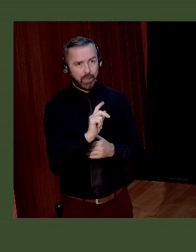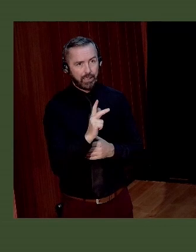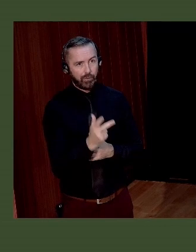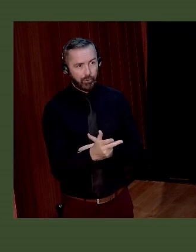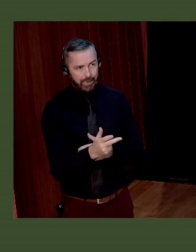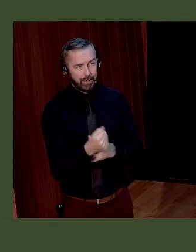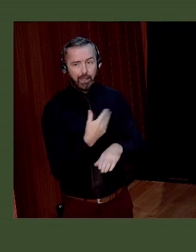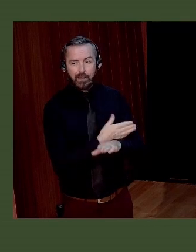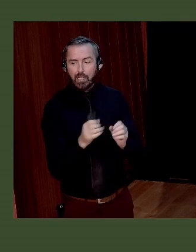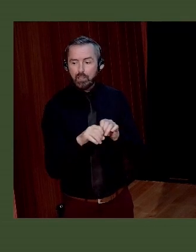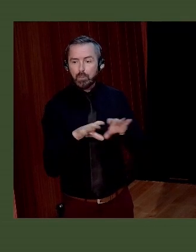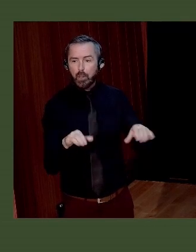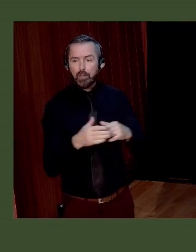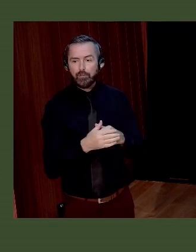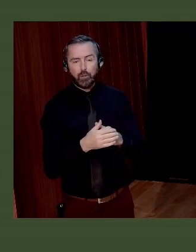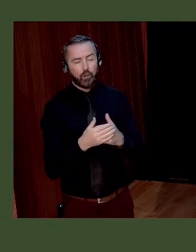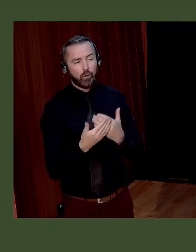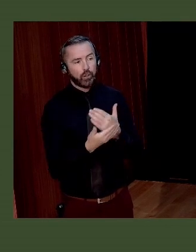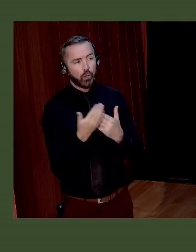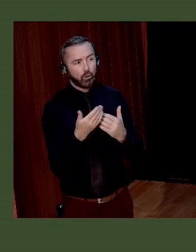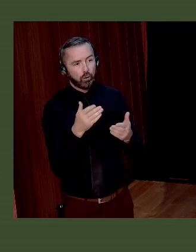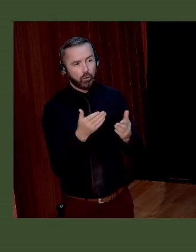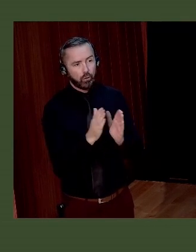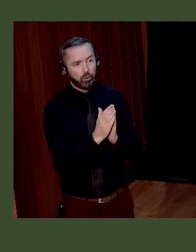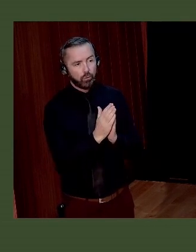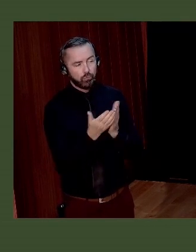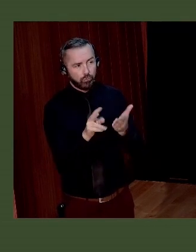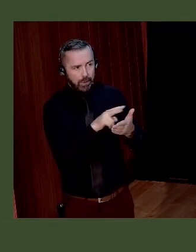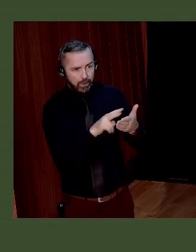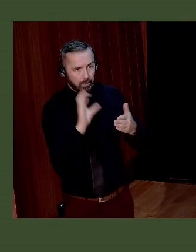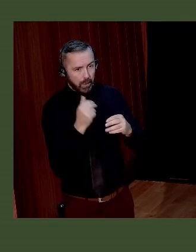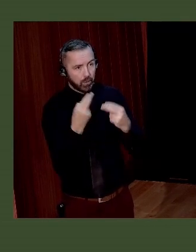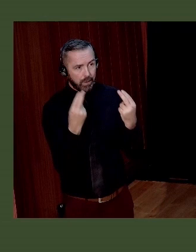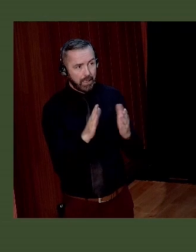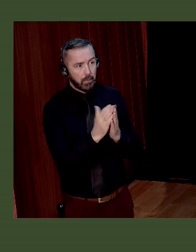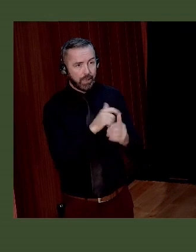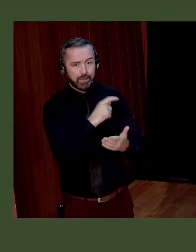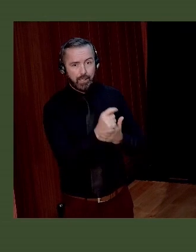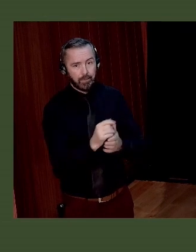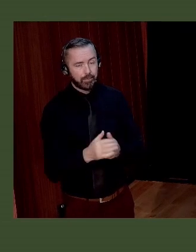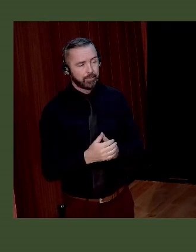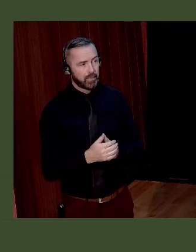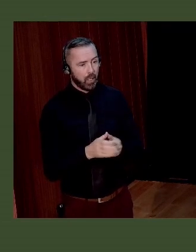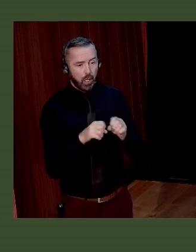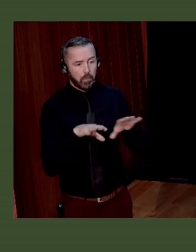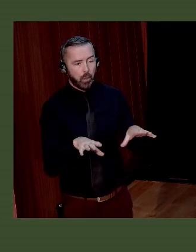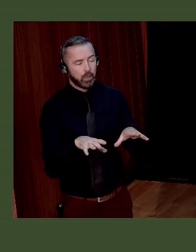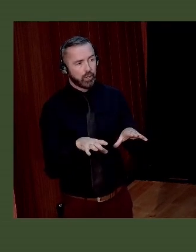there, he started to publish for the market for young readers because the books were required at the time. The education publishers such